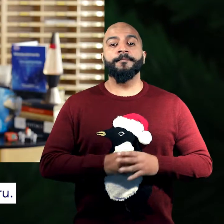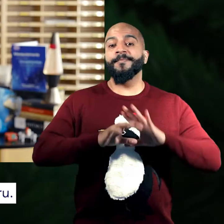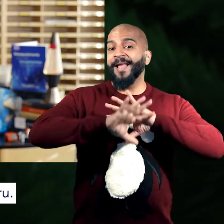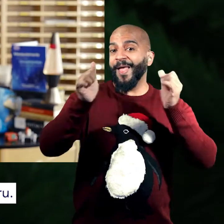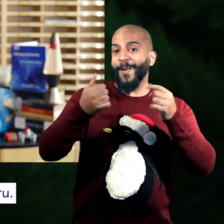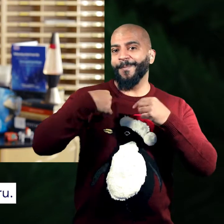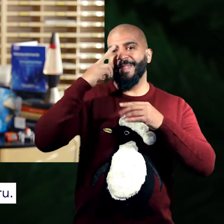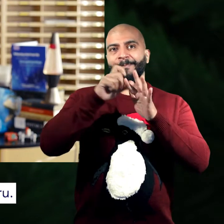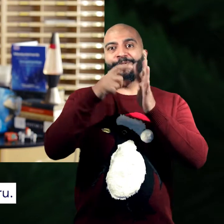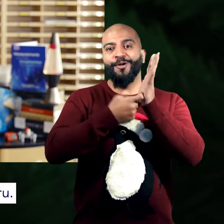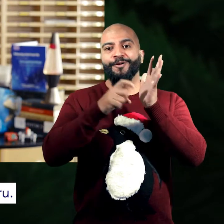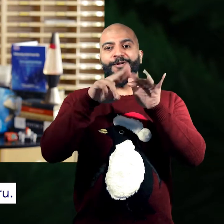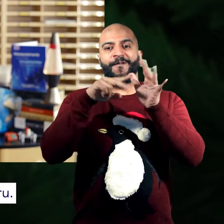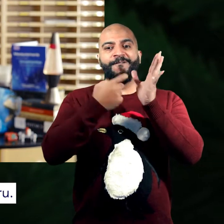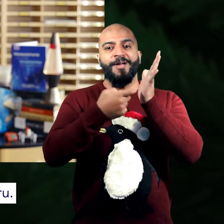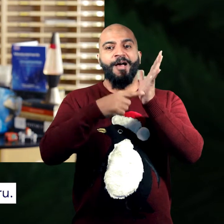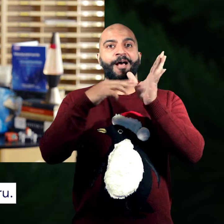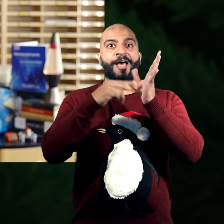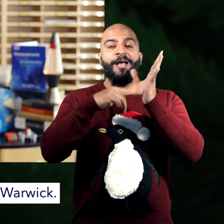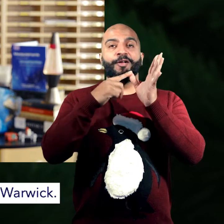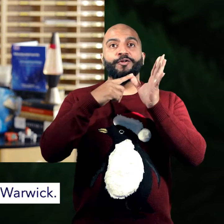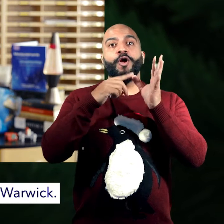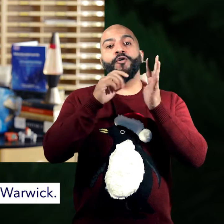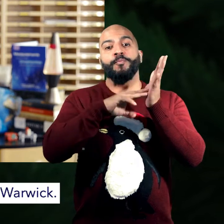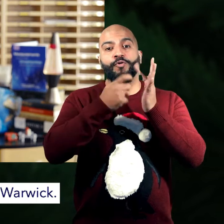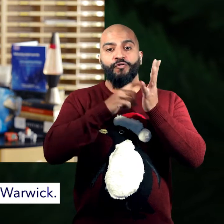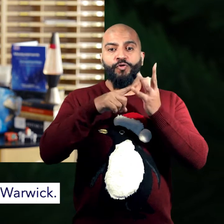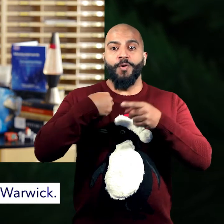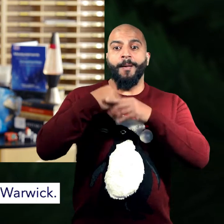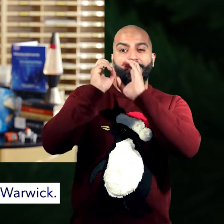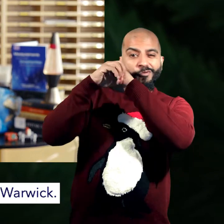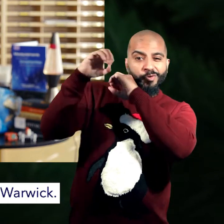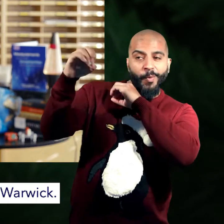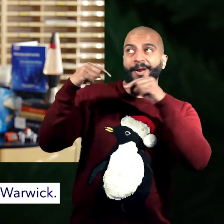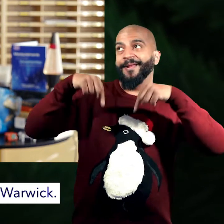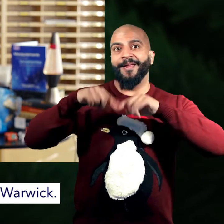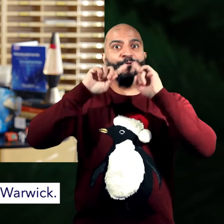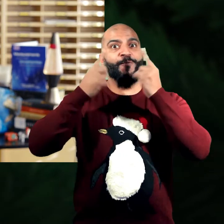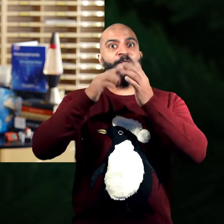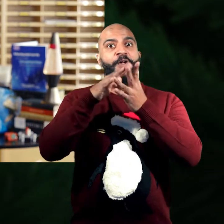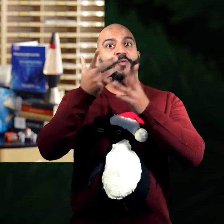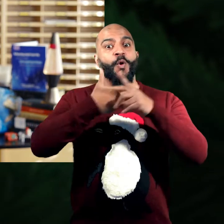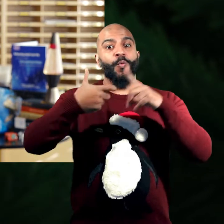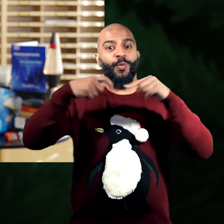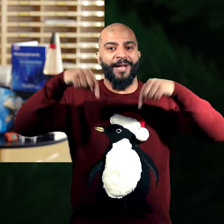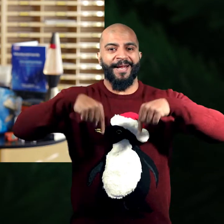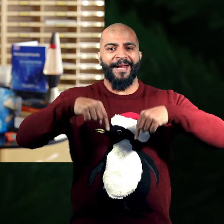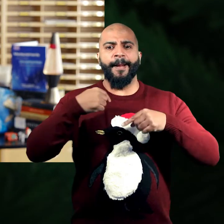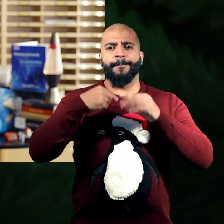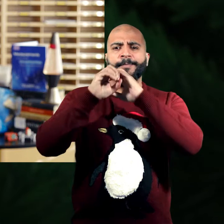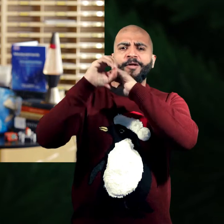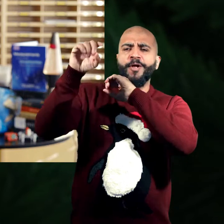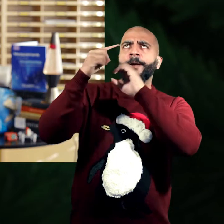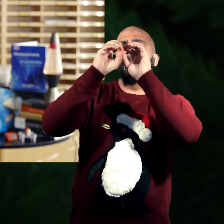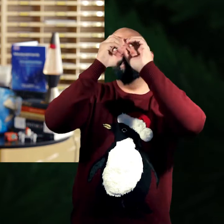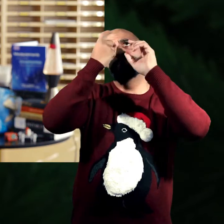Hello everybody, my name is Dr Farzana Meru and I'm an astronomer working at the University of Warwick.